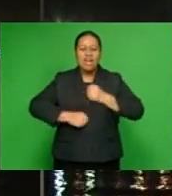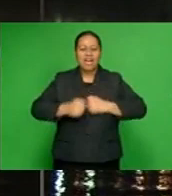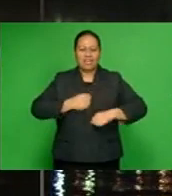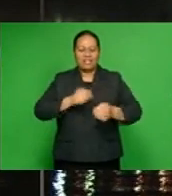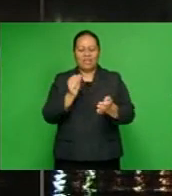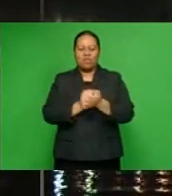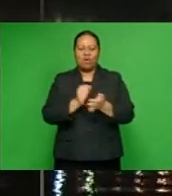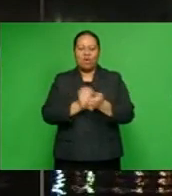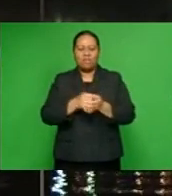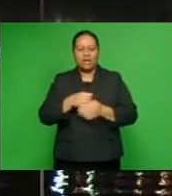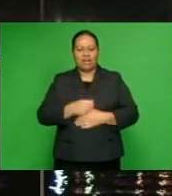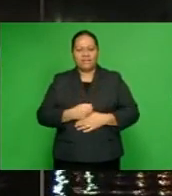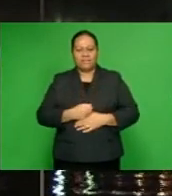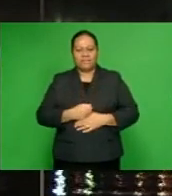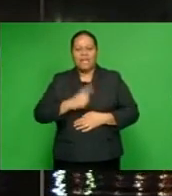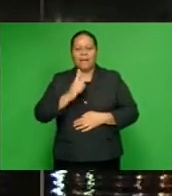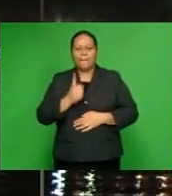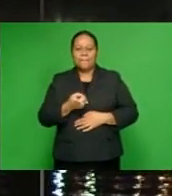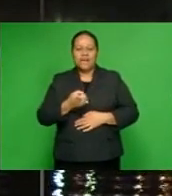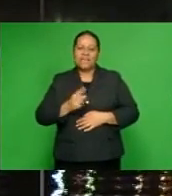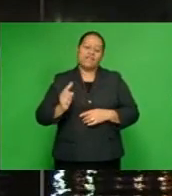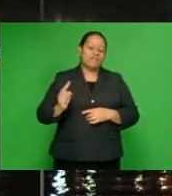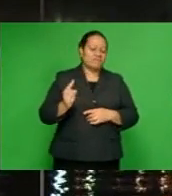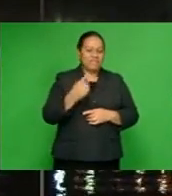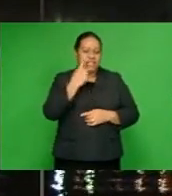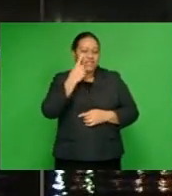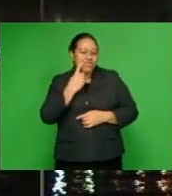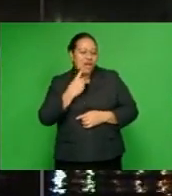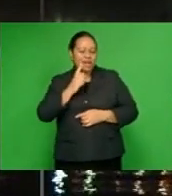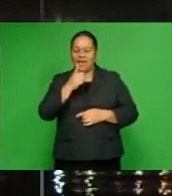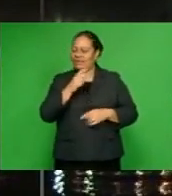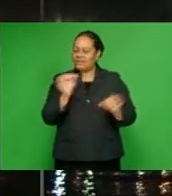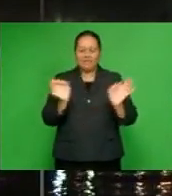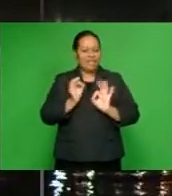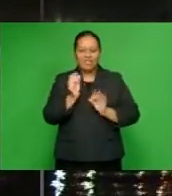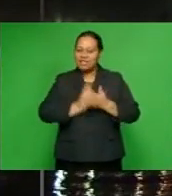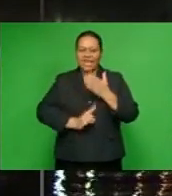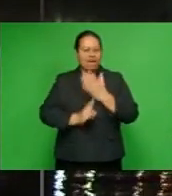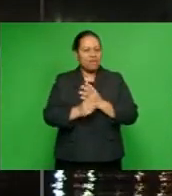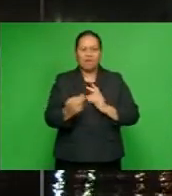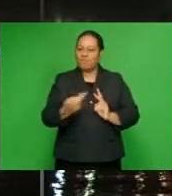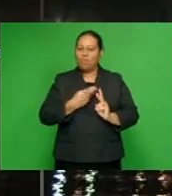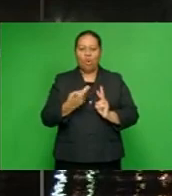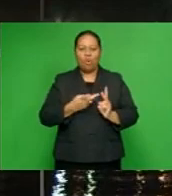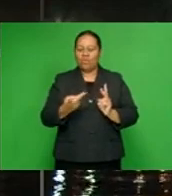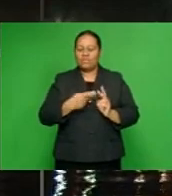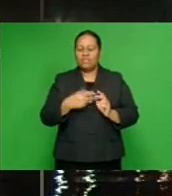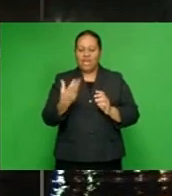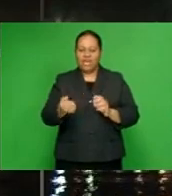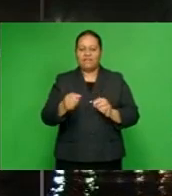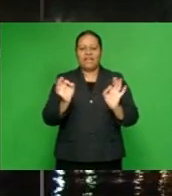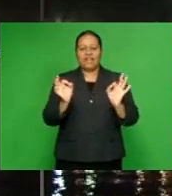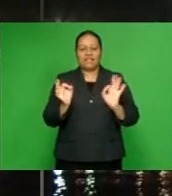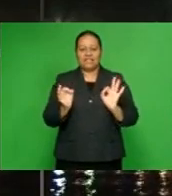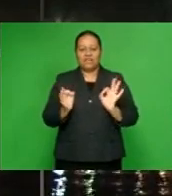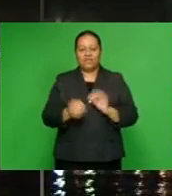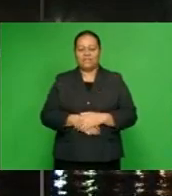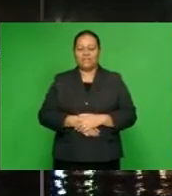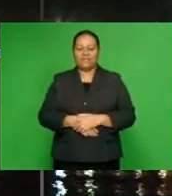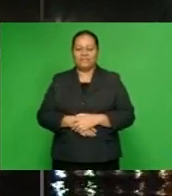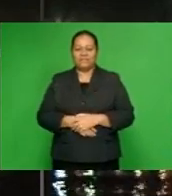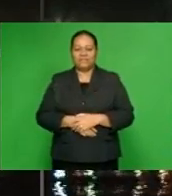one another. However, all attempts failed, resulting in a 0-0 draw at full time. Tali Matairakula with the